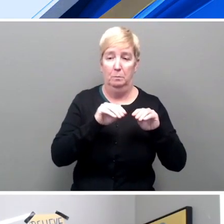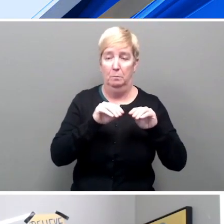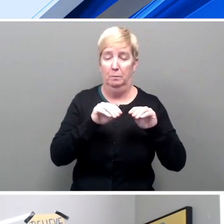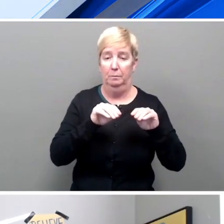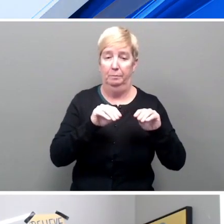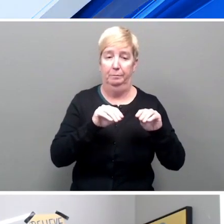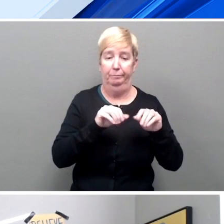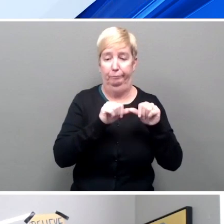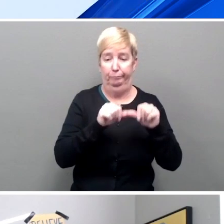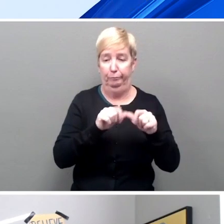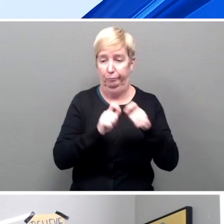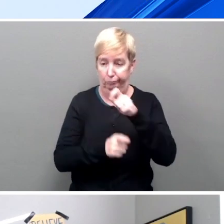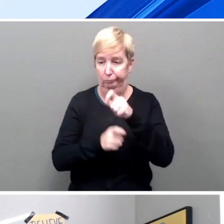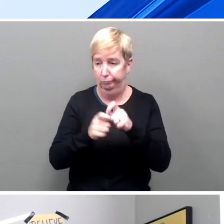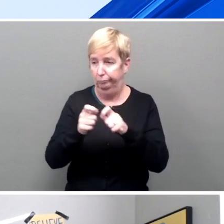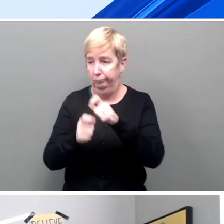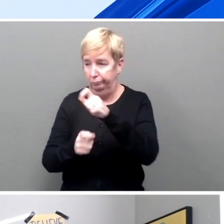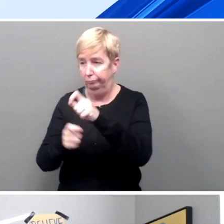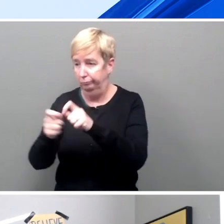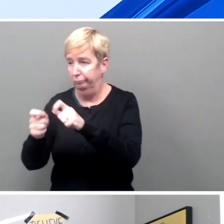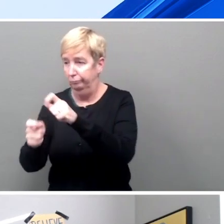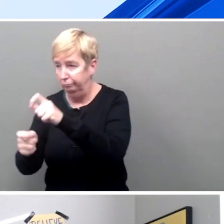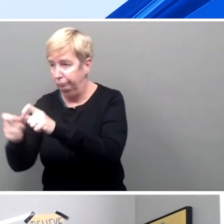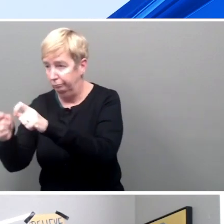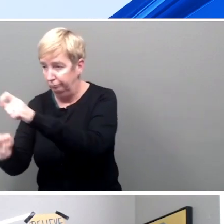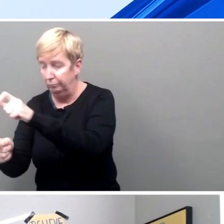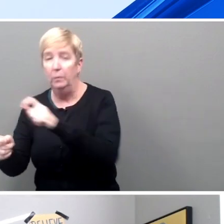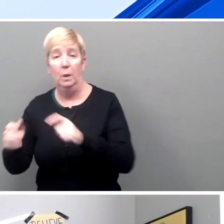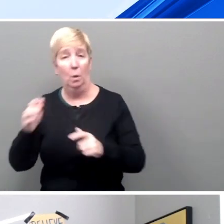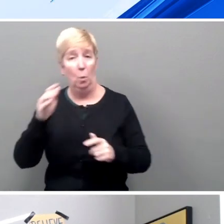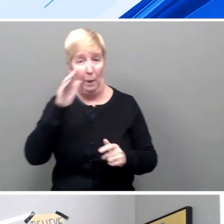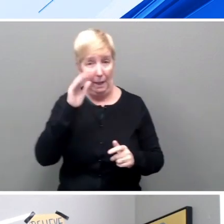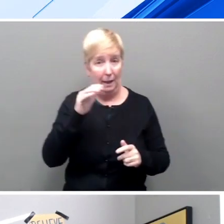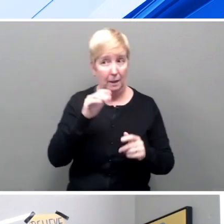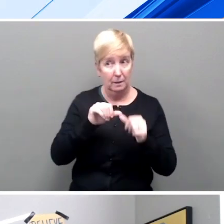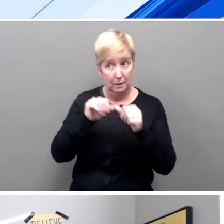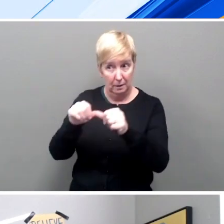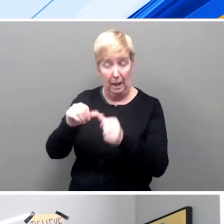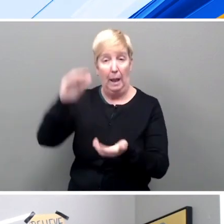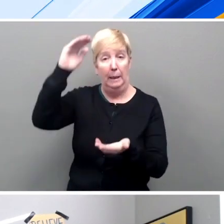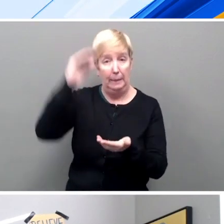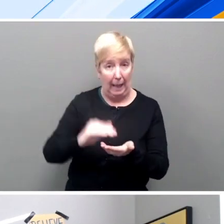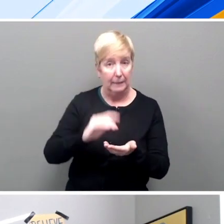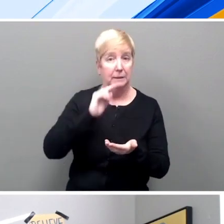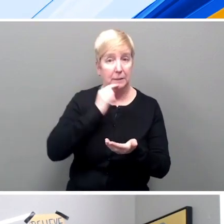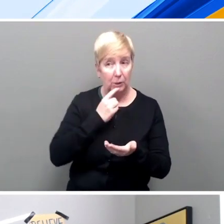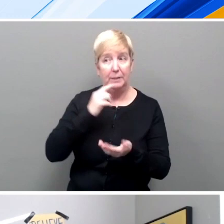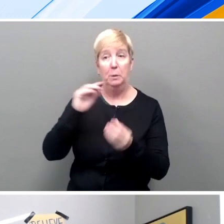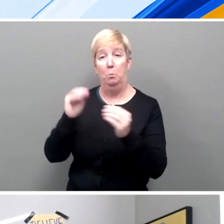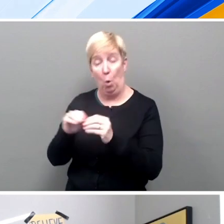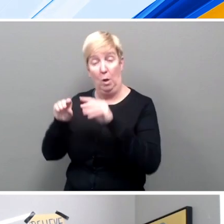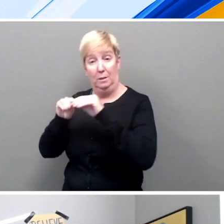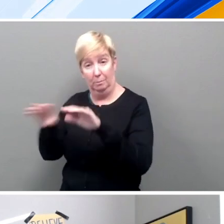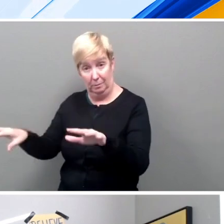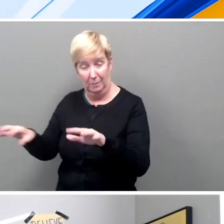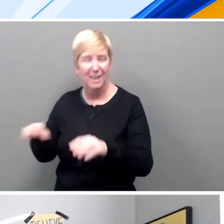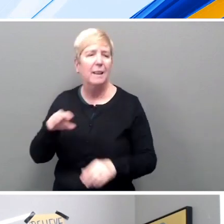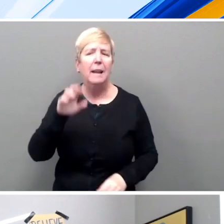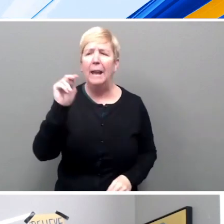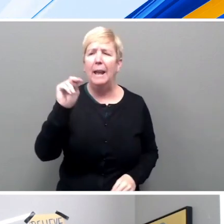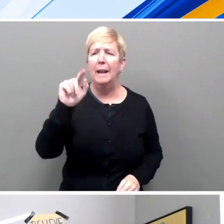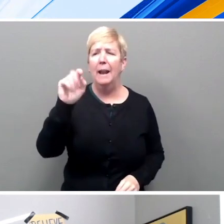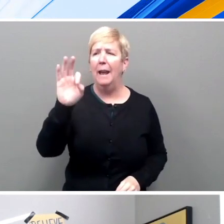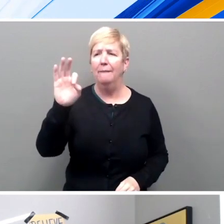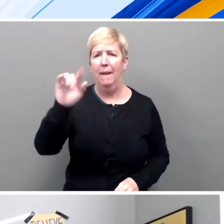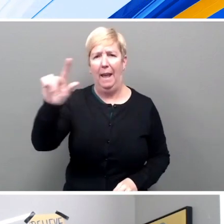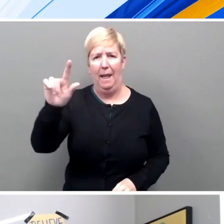but less severity of putting people in hospitals in a bad situation. The NFL doctor just said today that they're